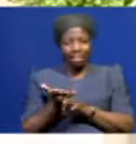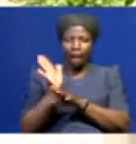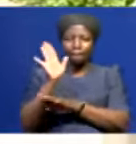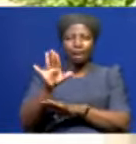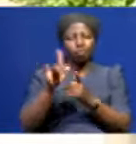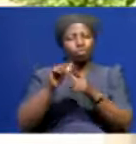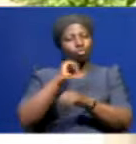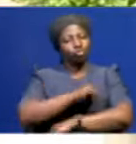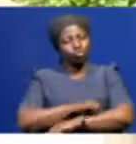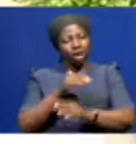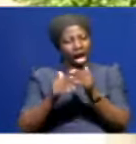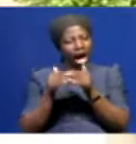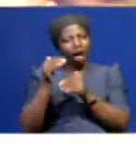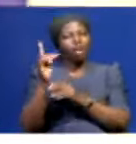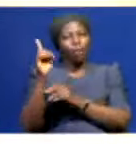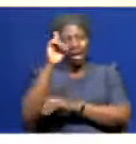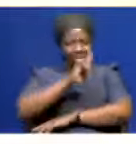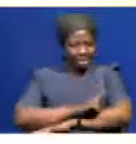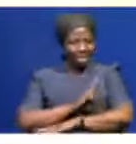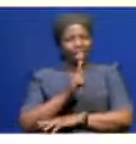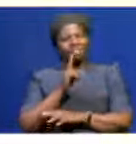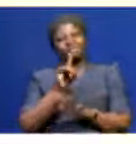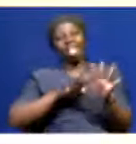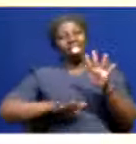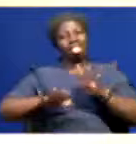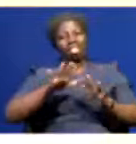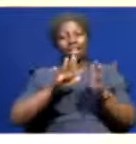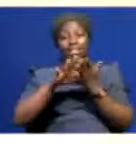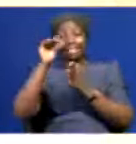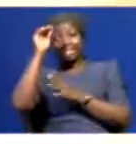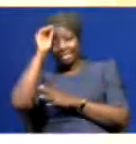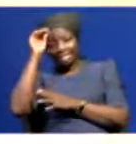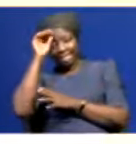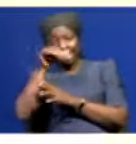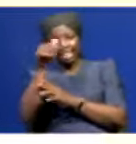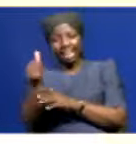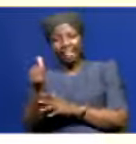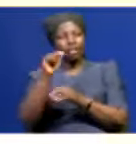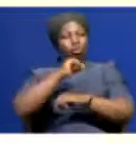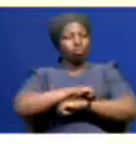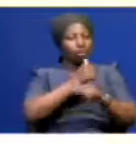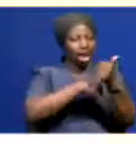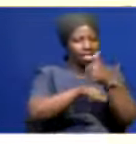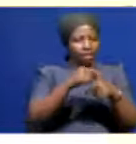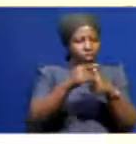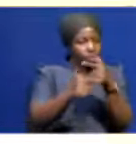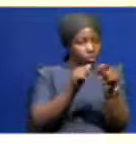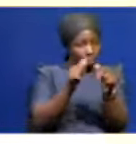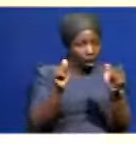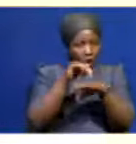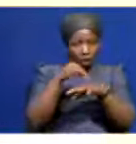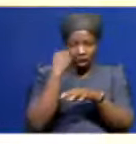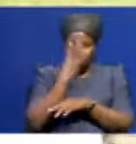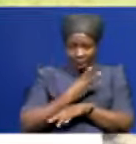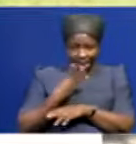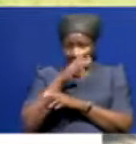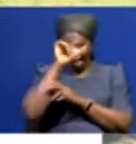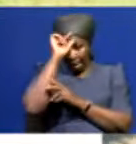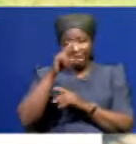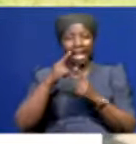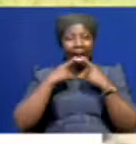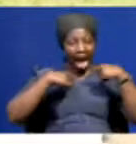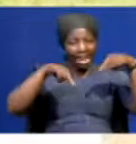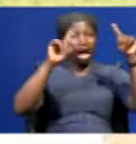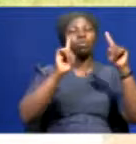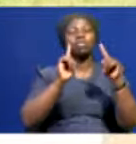of uncertainty. Learning and other school activities ran smoothly. The government on Wednesday directed the resumption